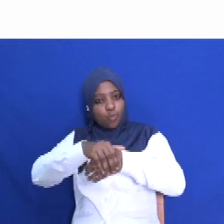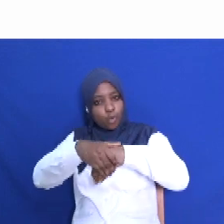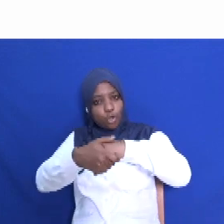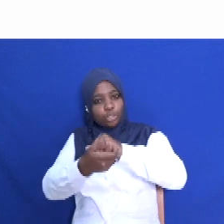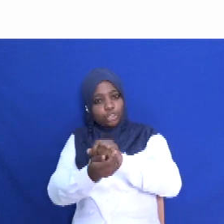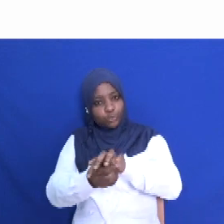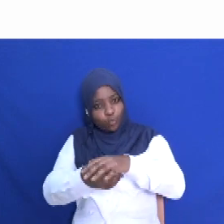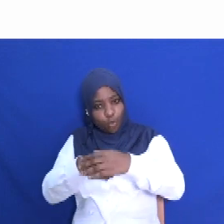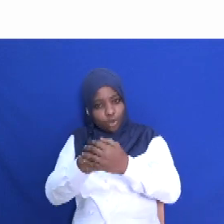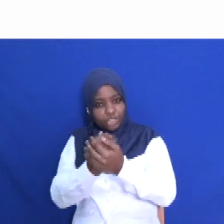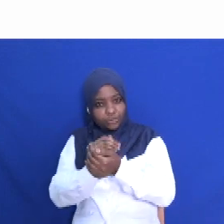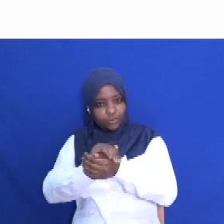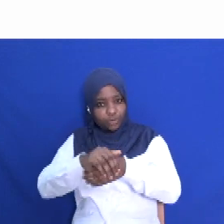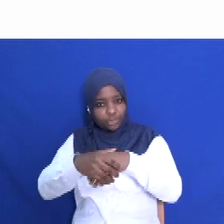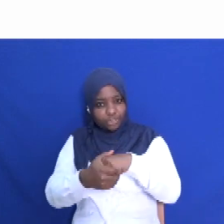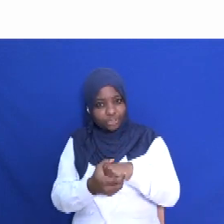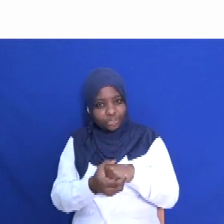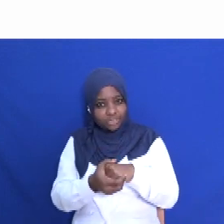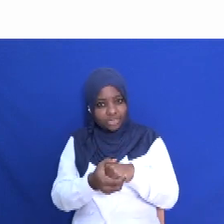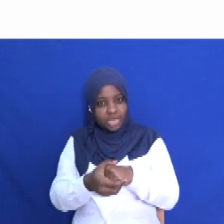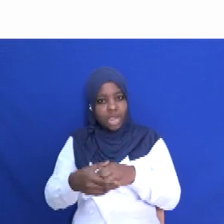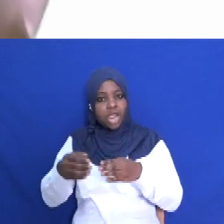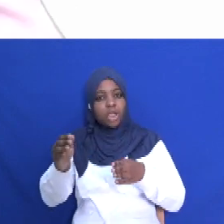the soap.